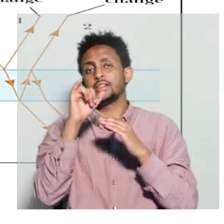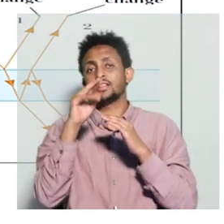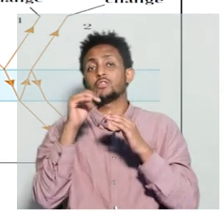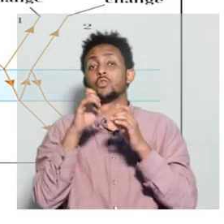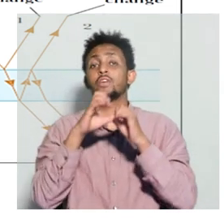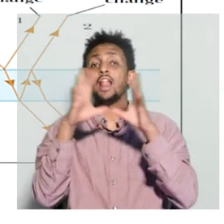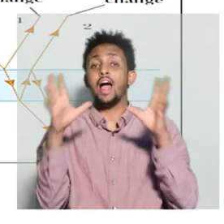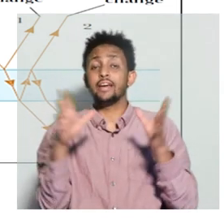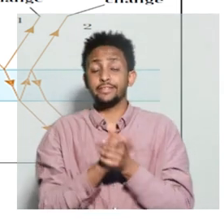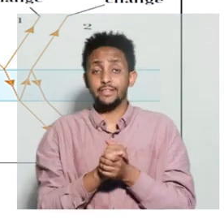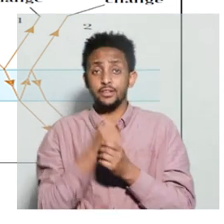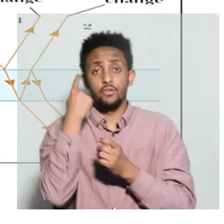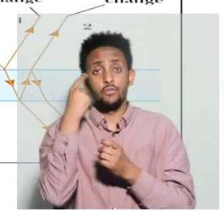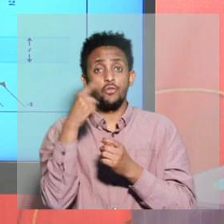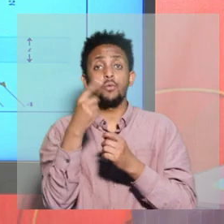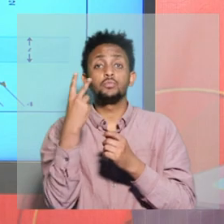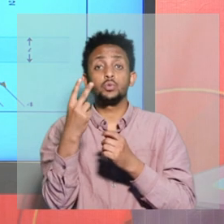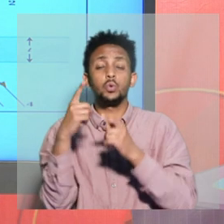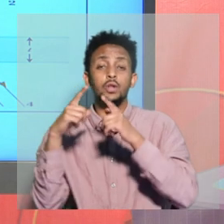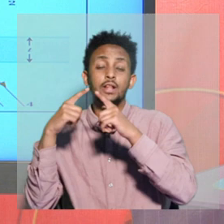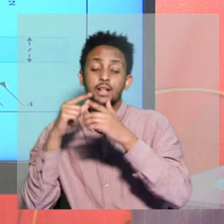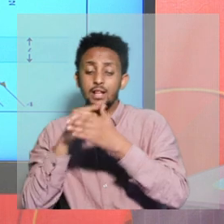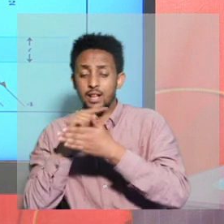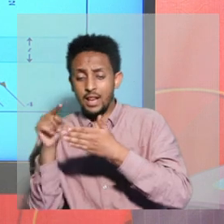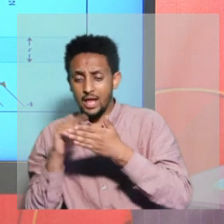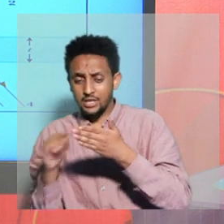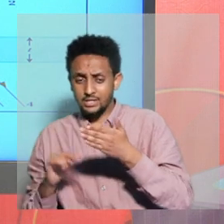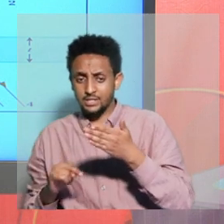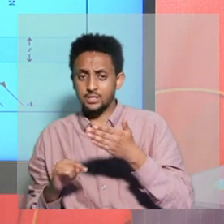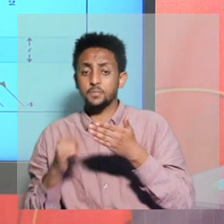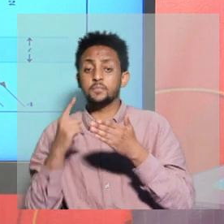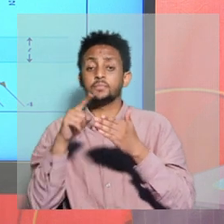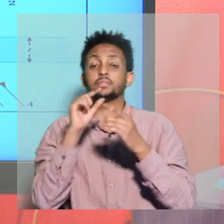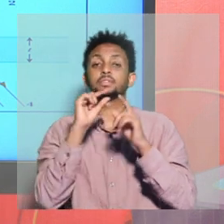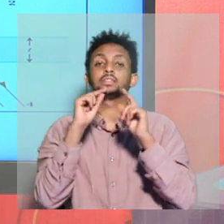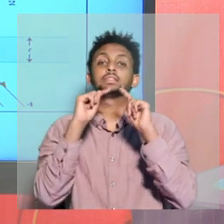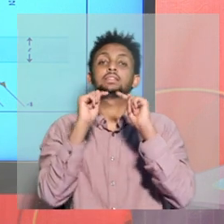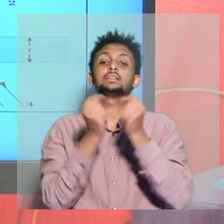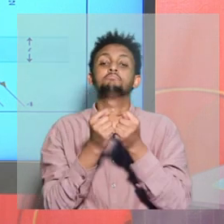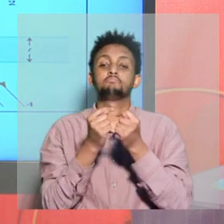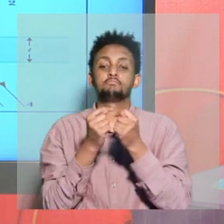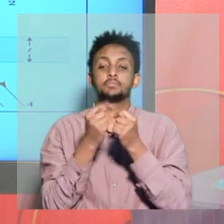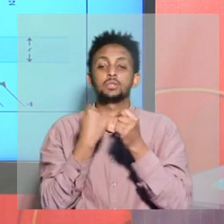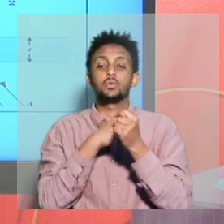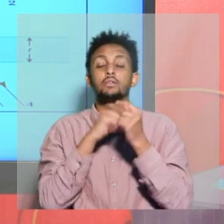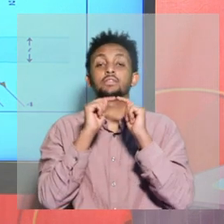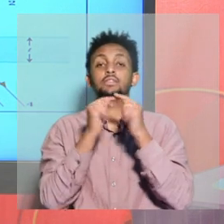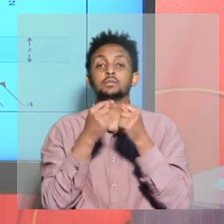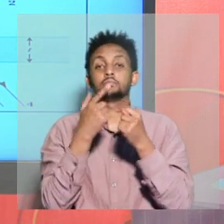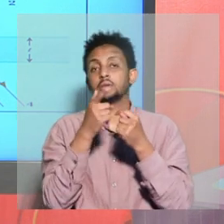of light from the two layers of the thin film. Okay, here you can have the thin